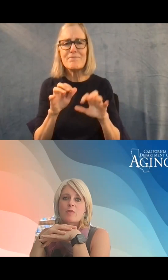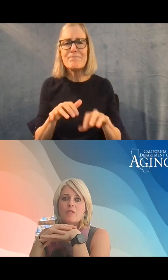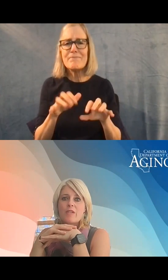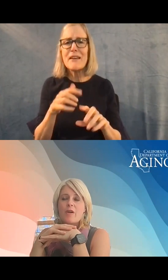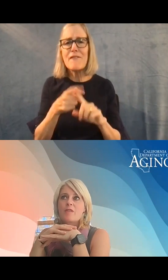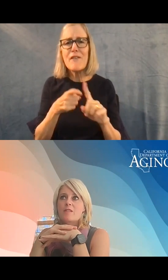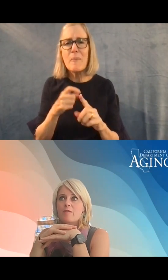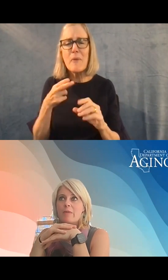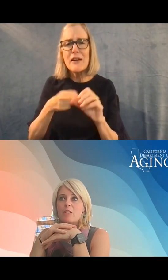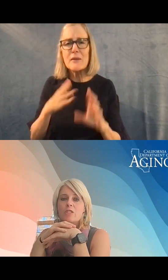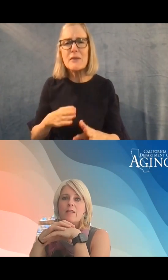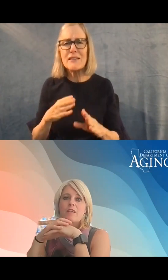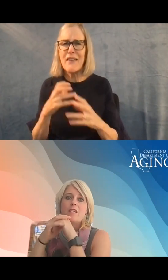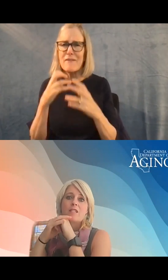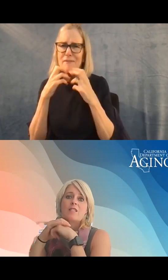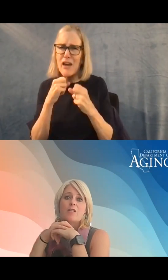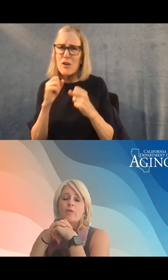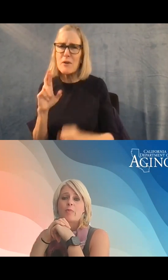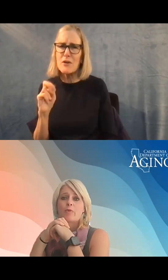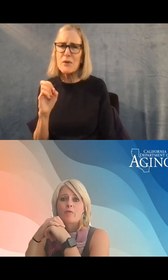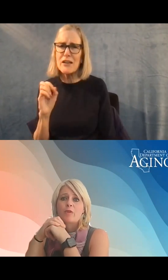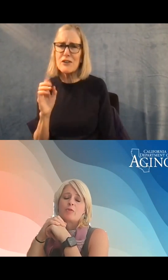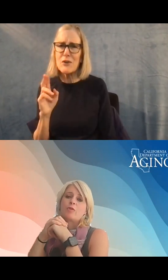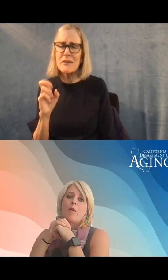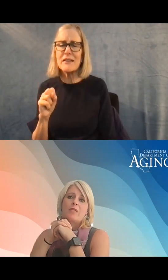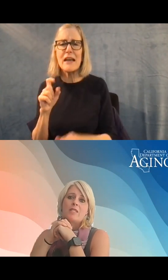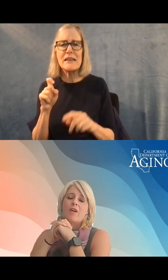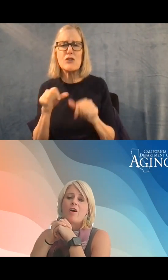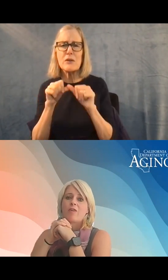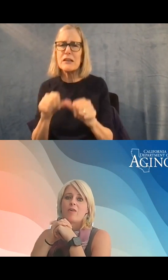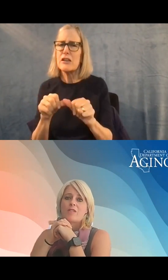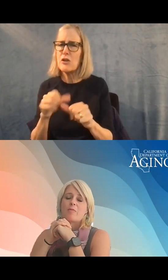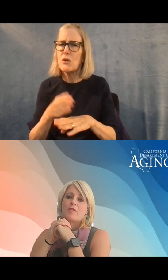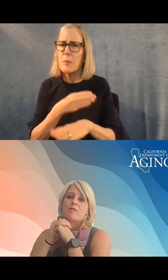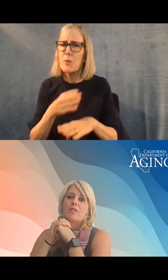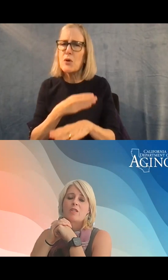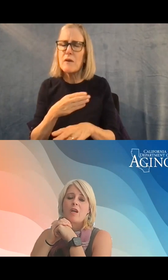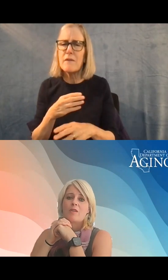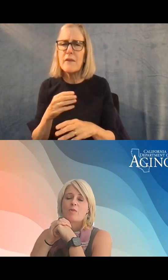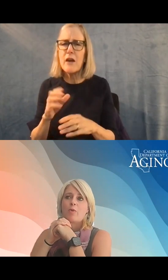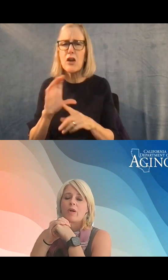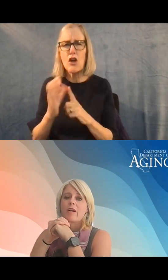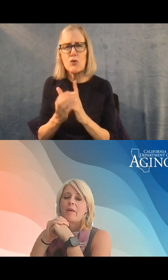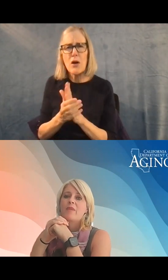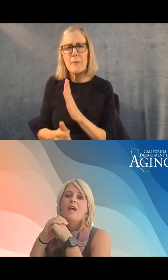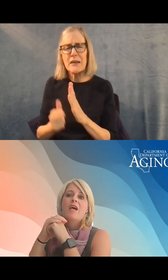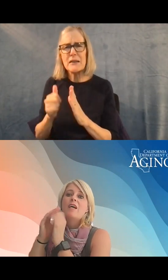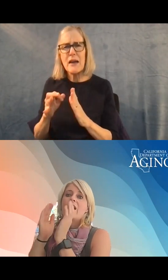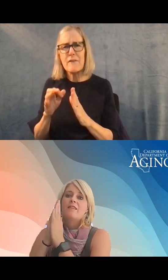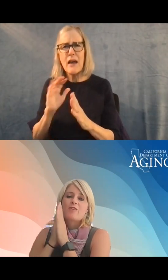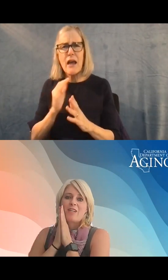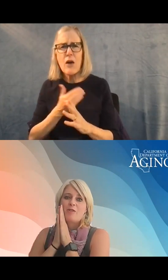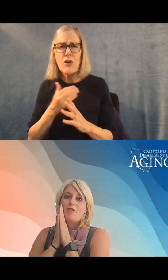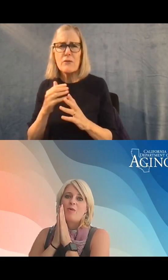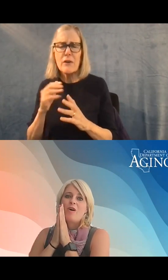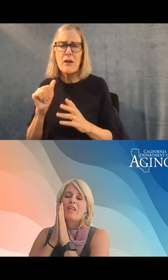these resources are and this information, and the need to continue to improve the cultural competency of our Alzheimer's and dementia care and support.